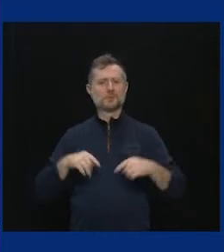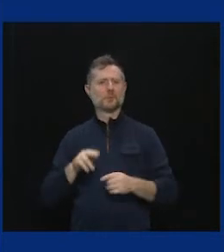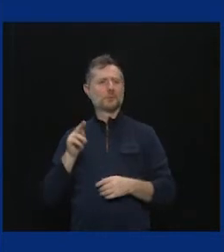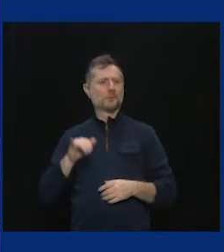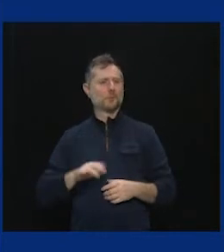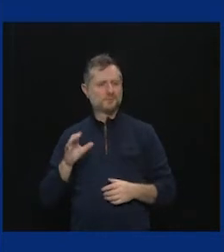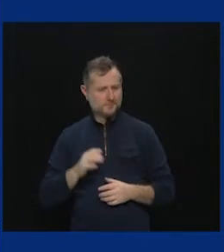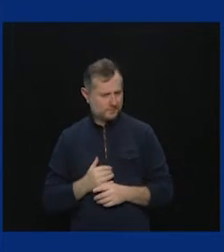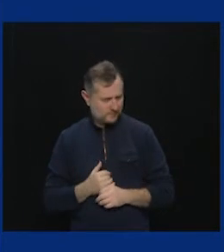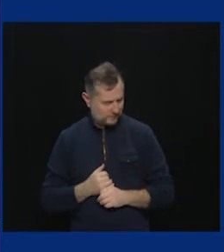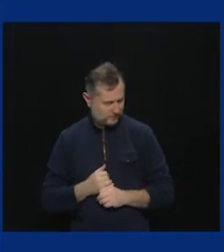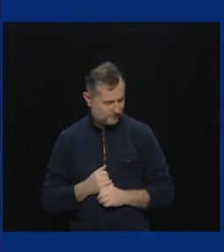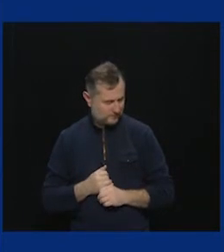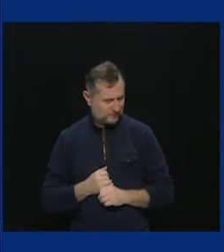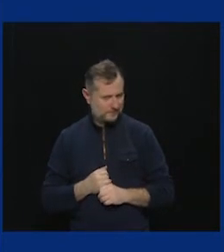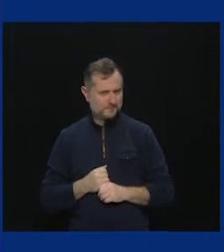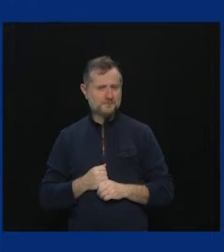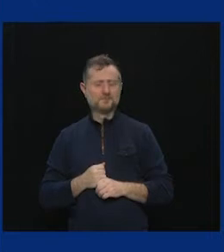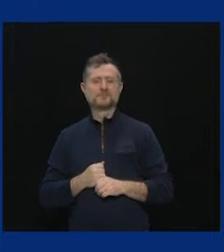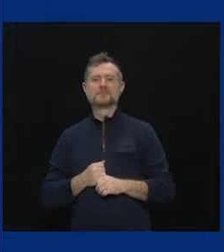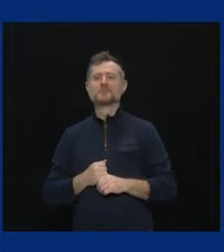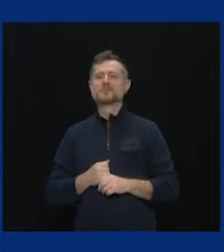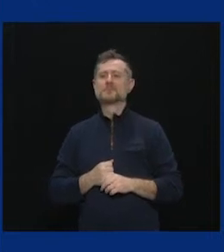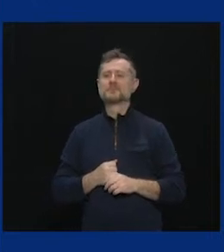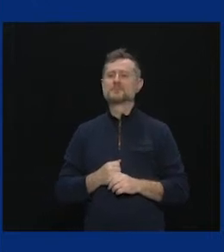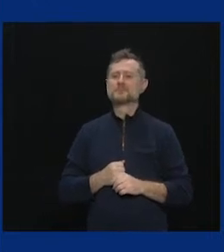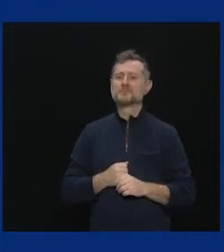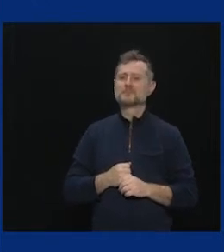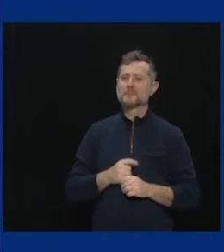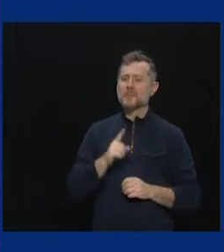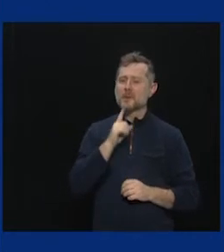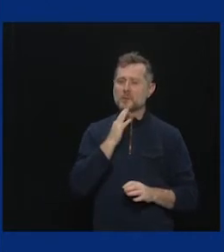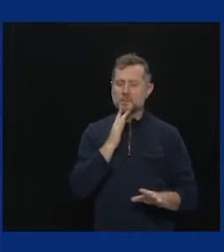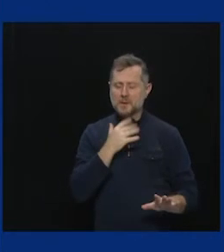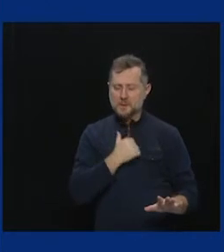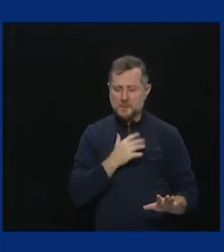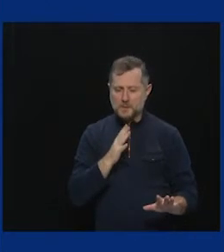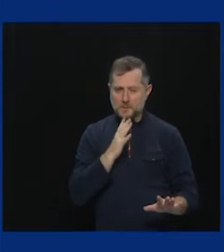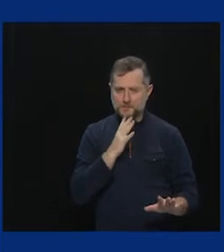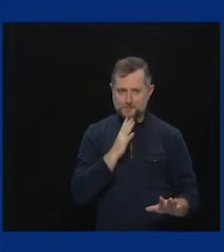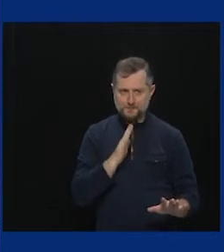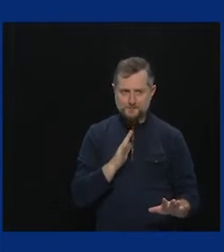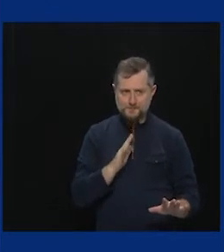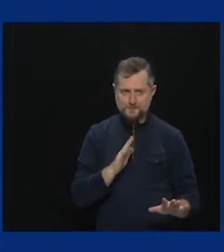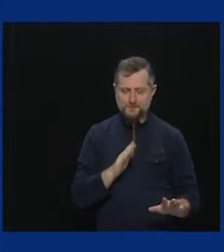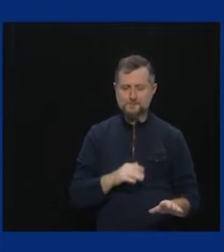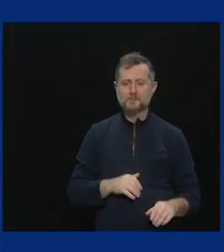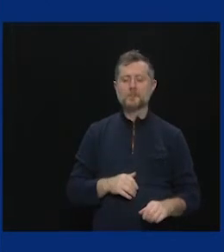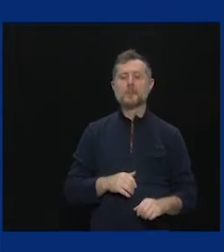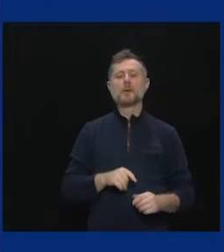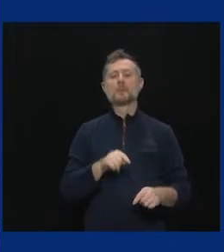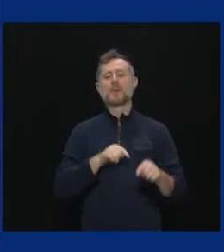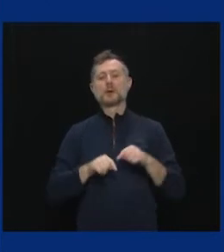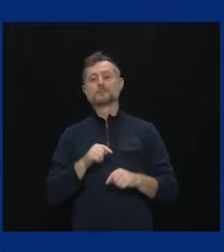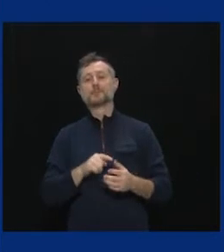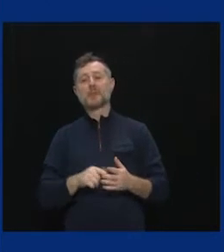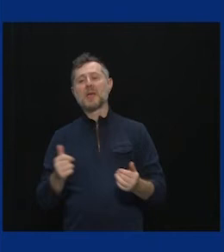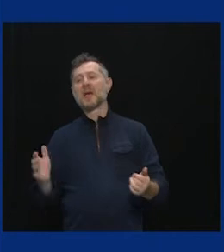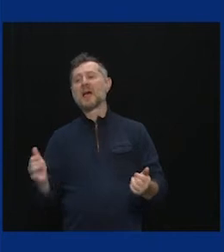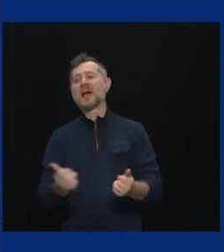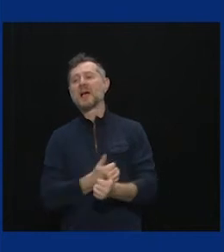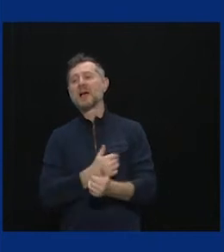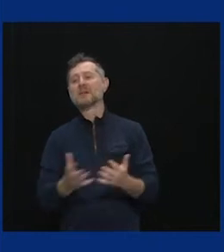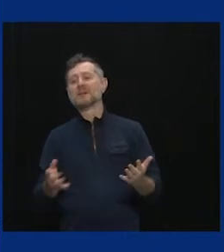I ended in good way, all through God turned it upside down when the pandemic